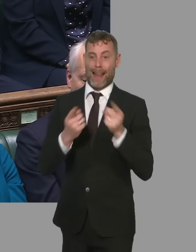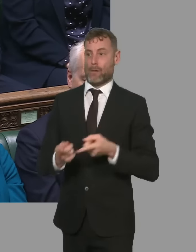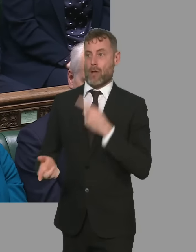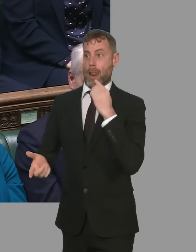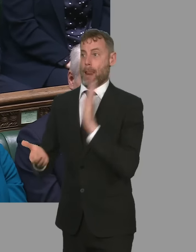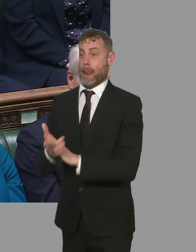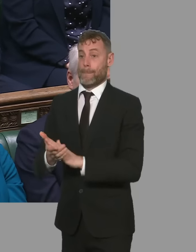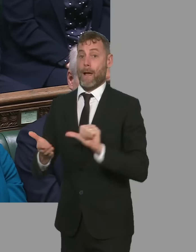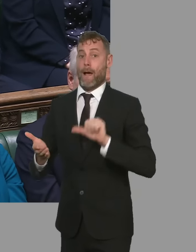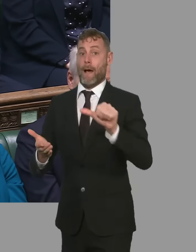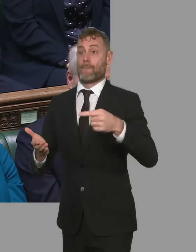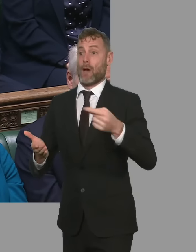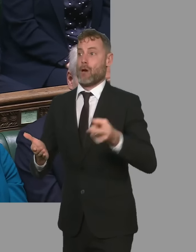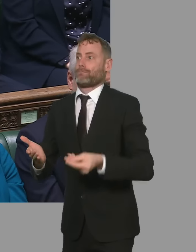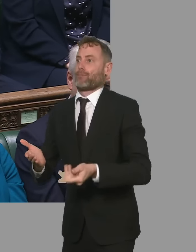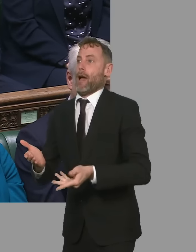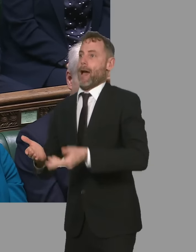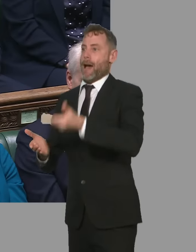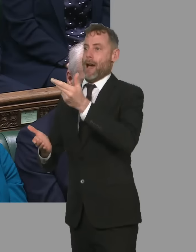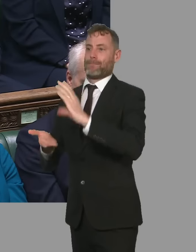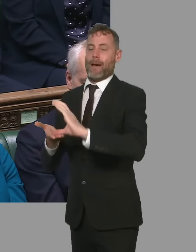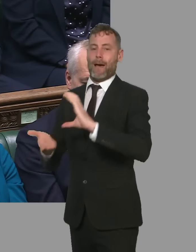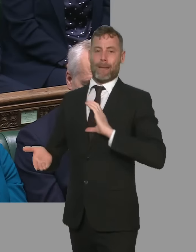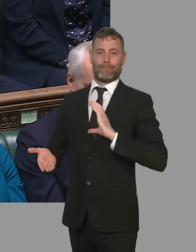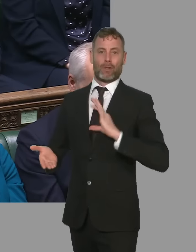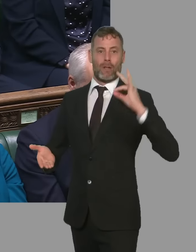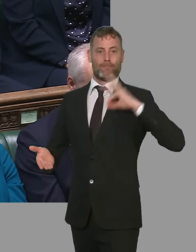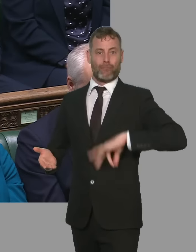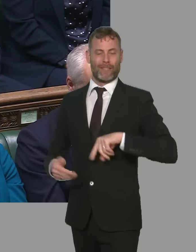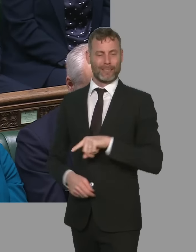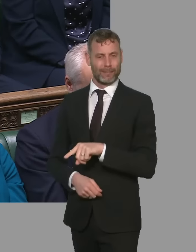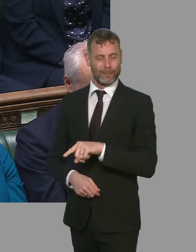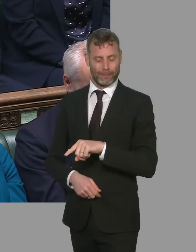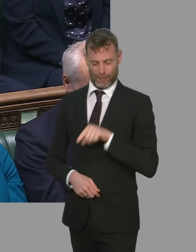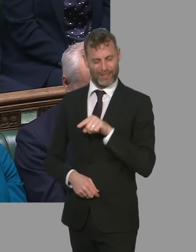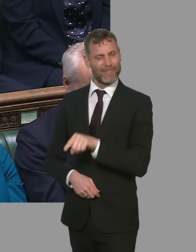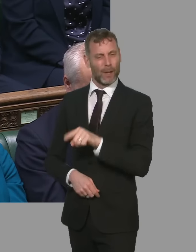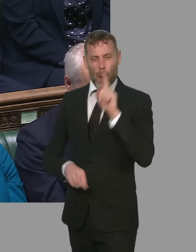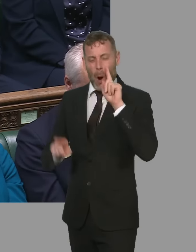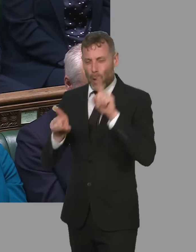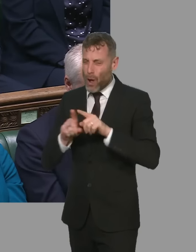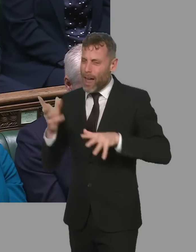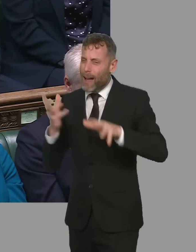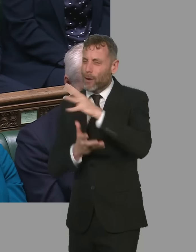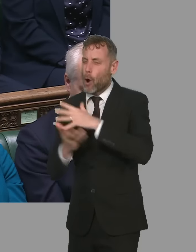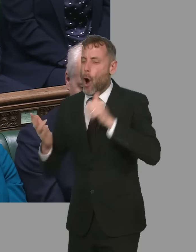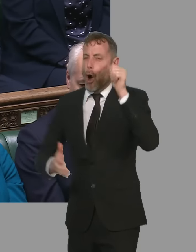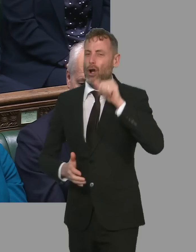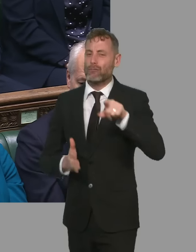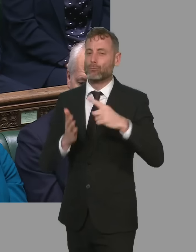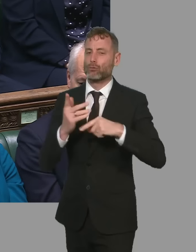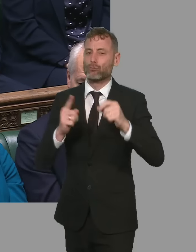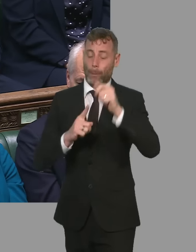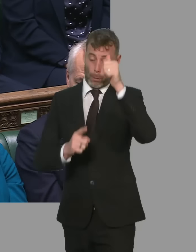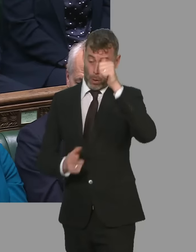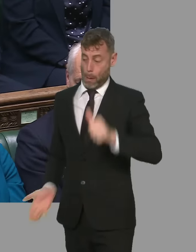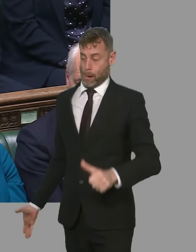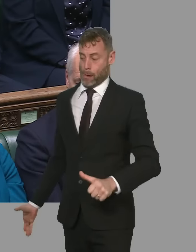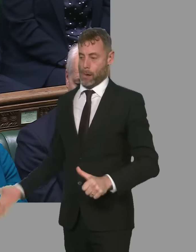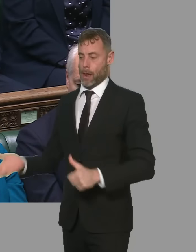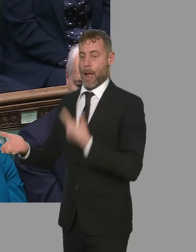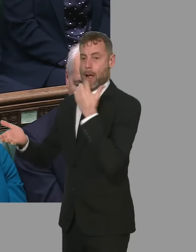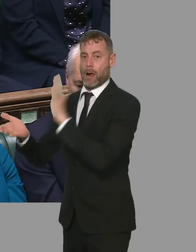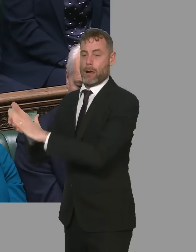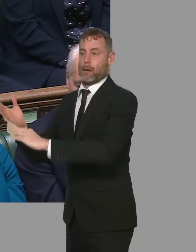poorer. This looks like corruption of the very worst kind. Does the Prime Minister share my fear